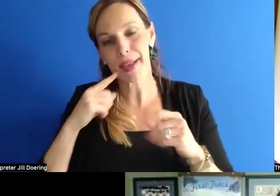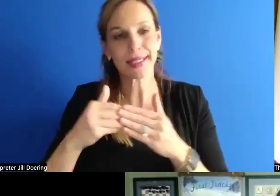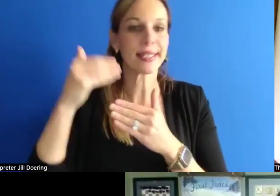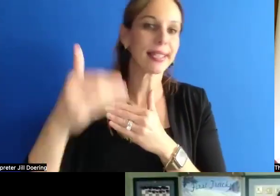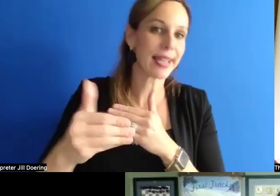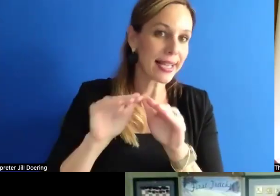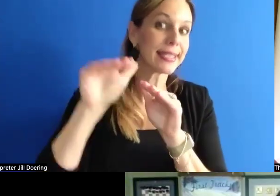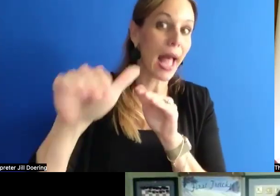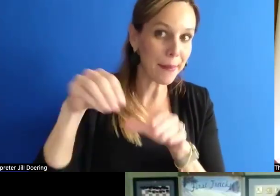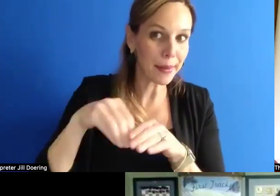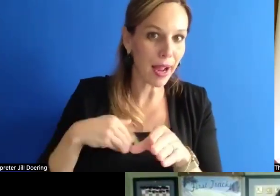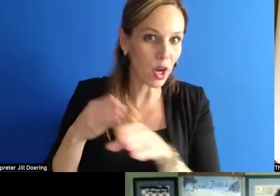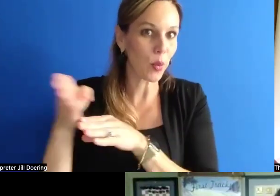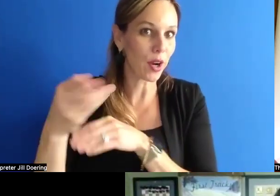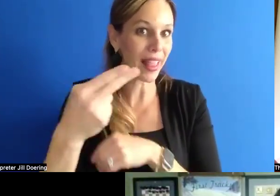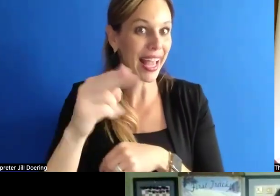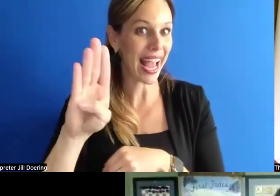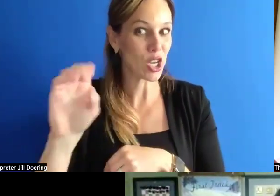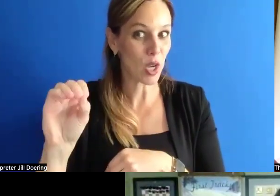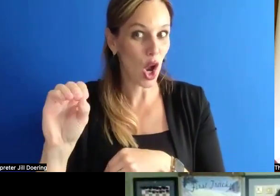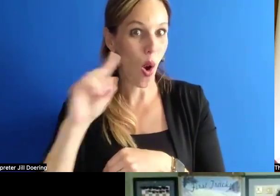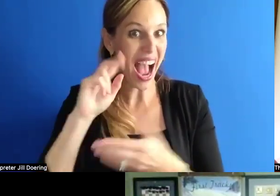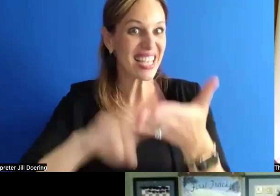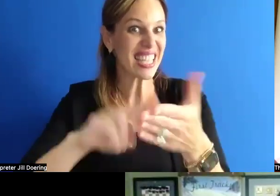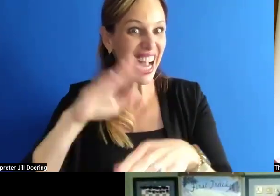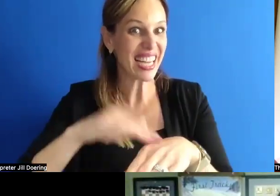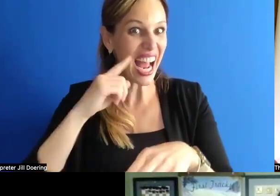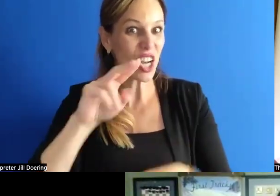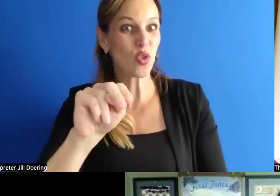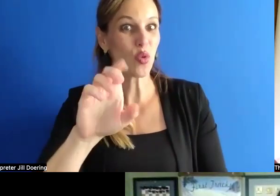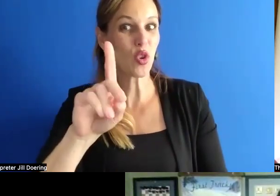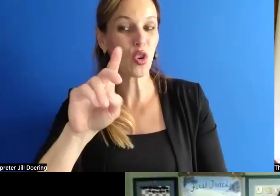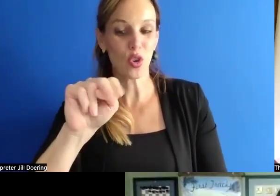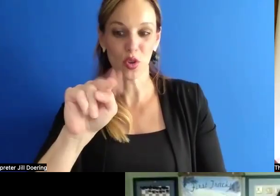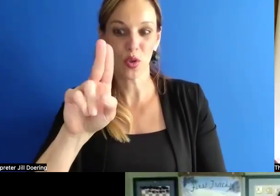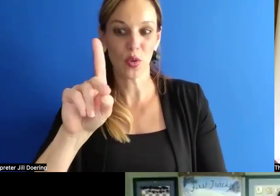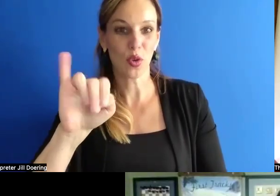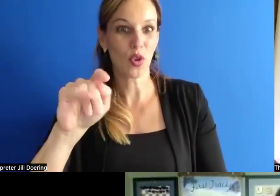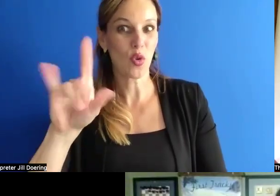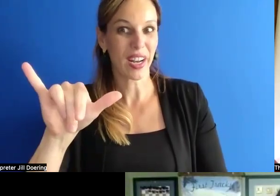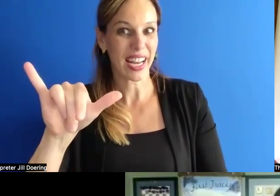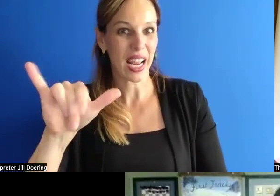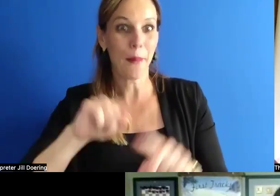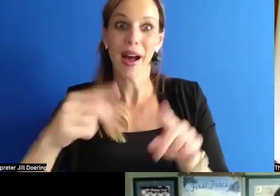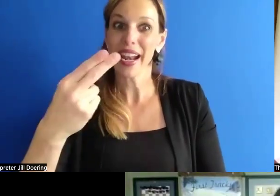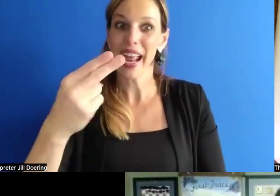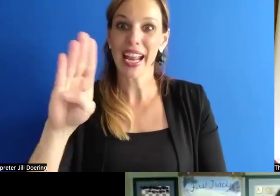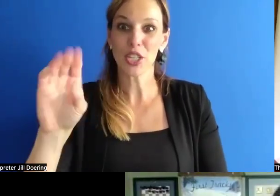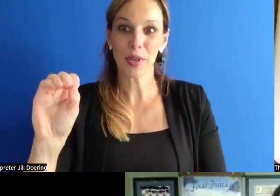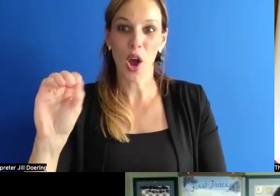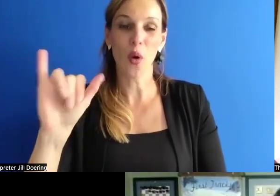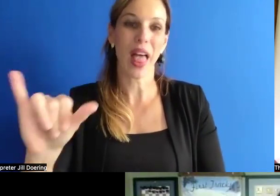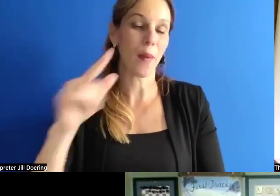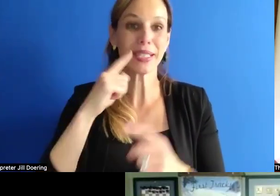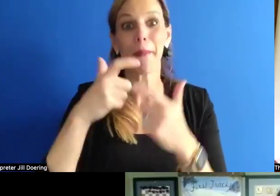for HBO where I signed on to do nudity, and I never wanted to do nudity, but because it was HBO, it was a big break and I should